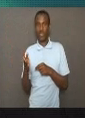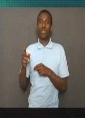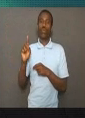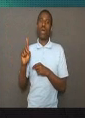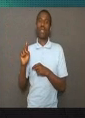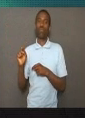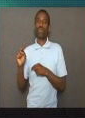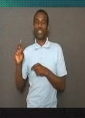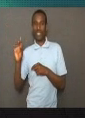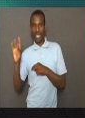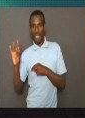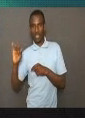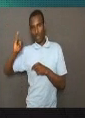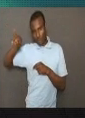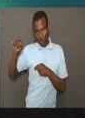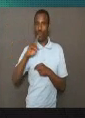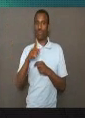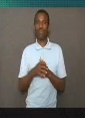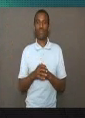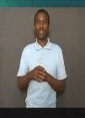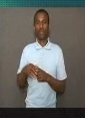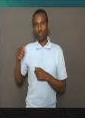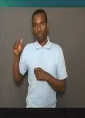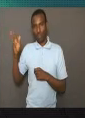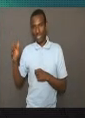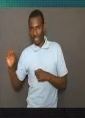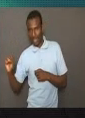0.72 joule divided by